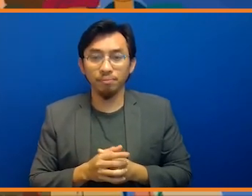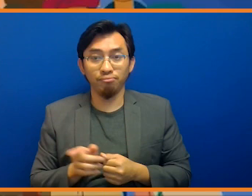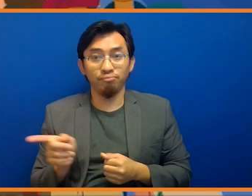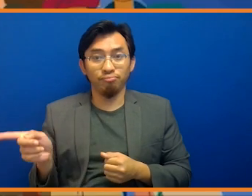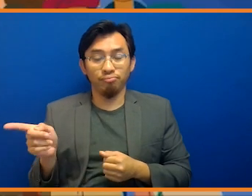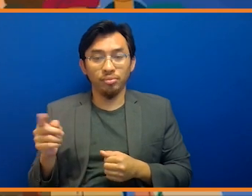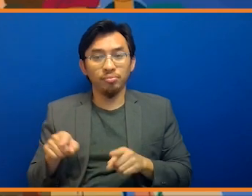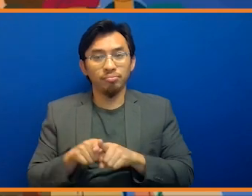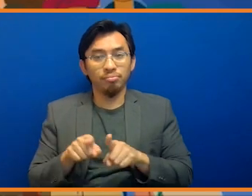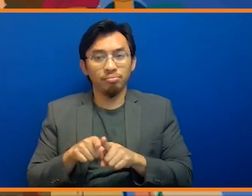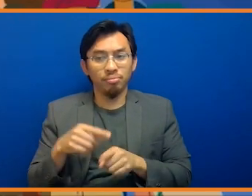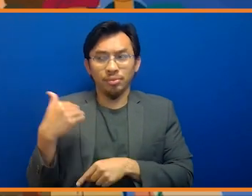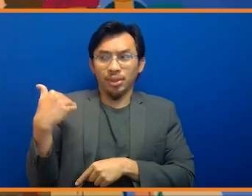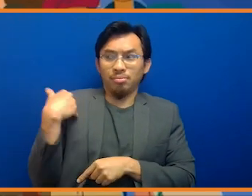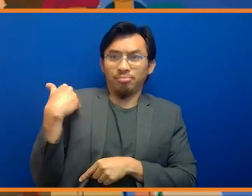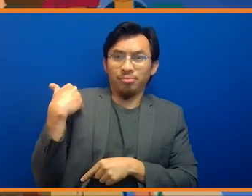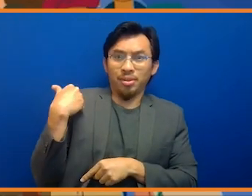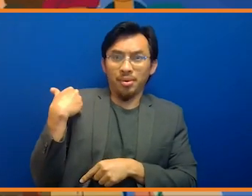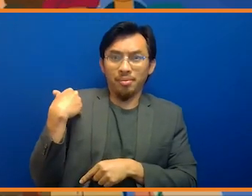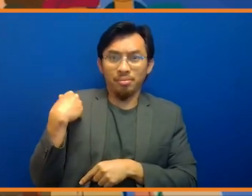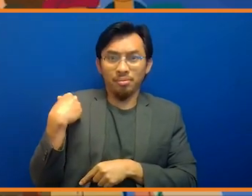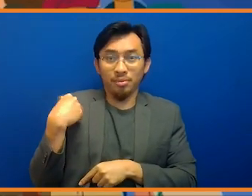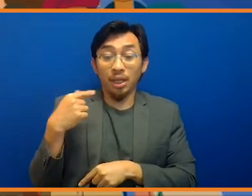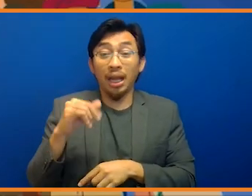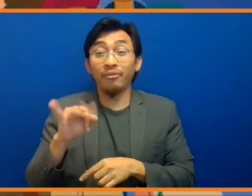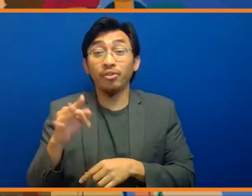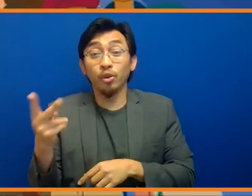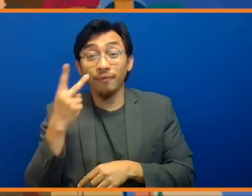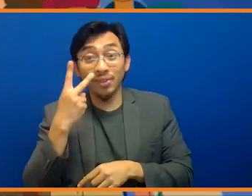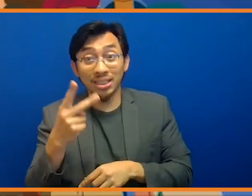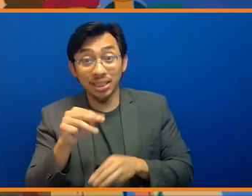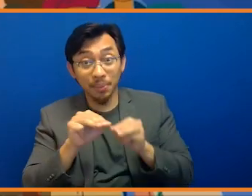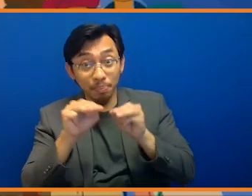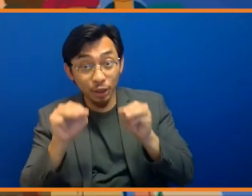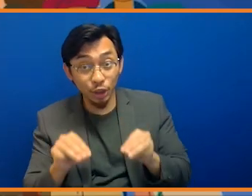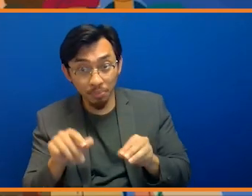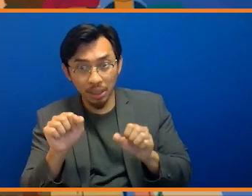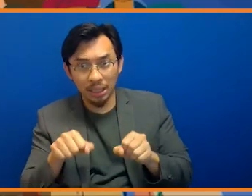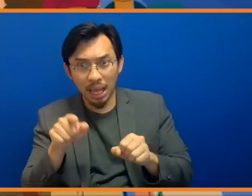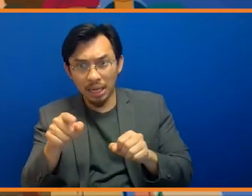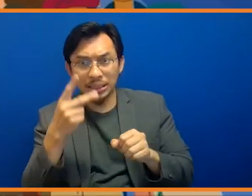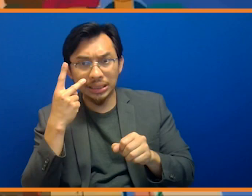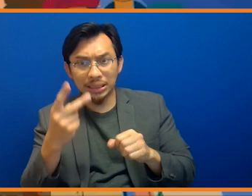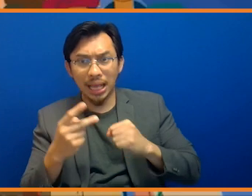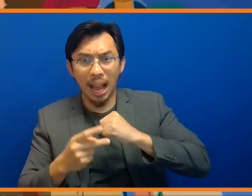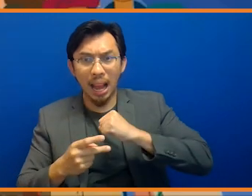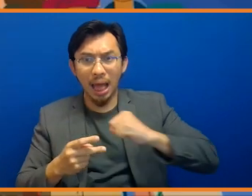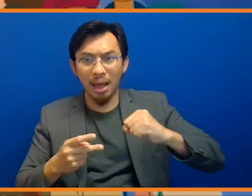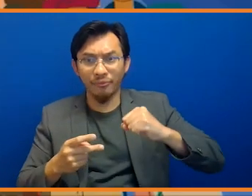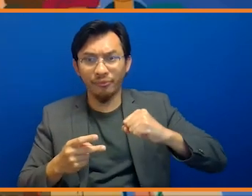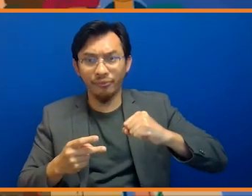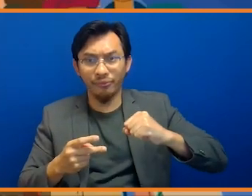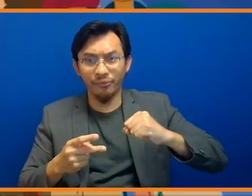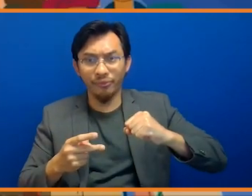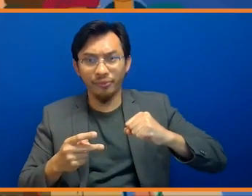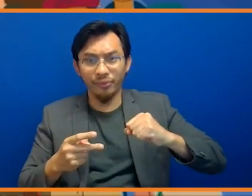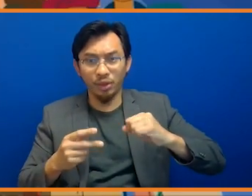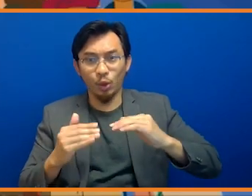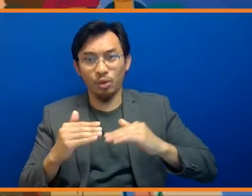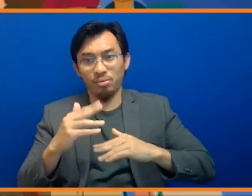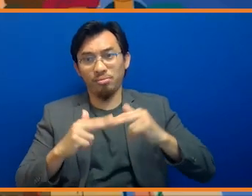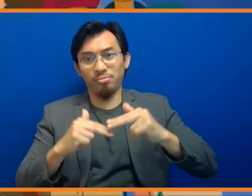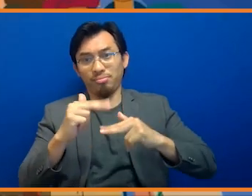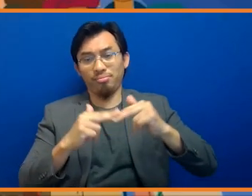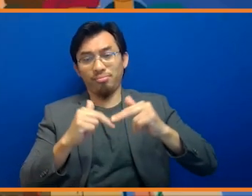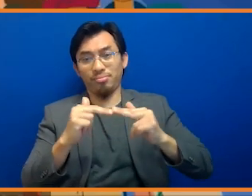artifact reminder from us. If you visit Minami Sanriku, you can see in the left of this tower, now